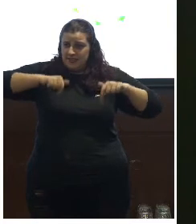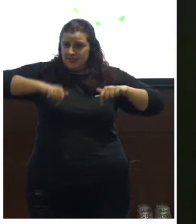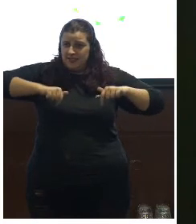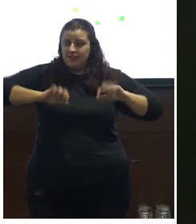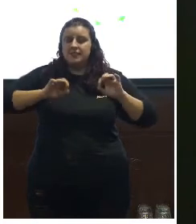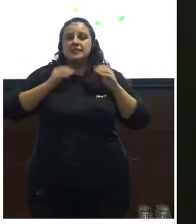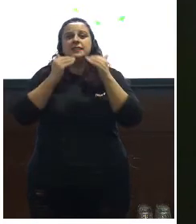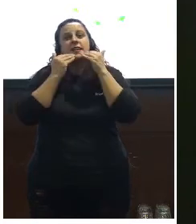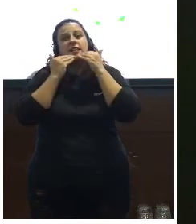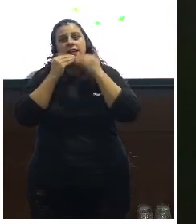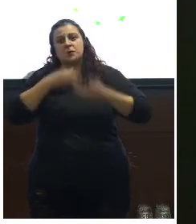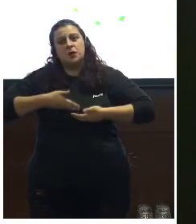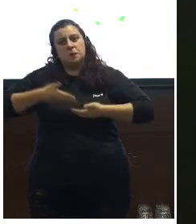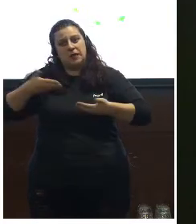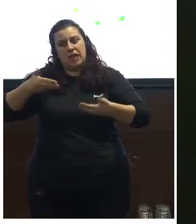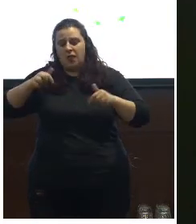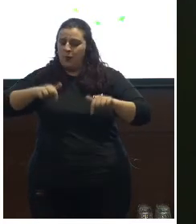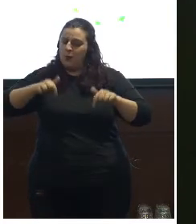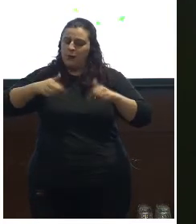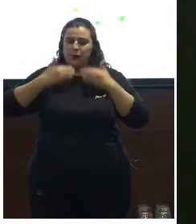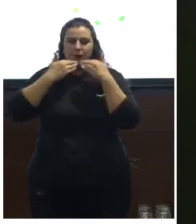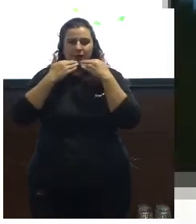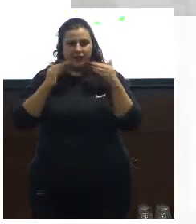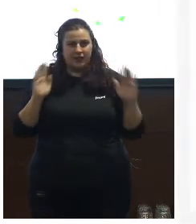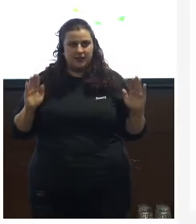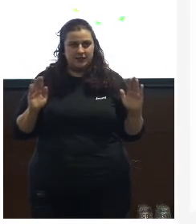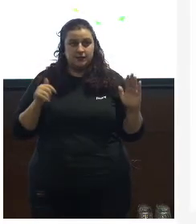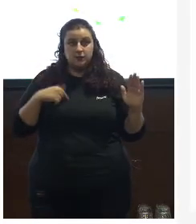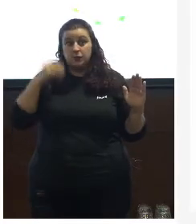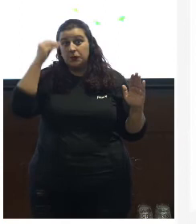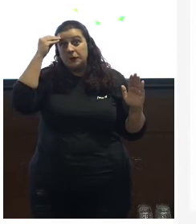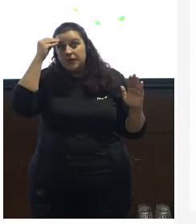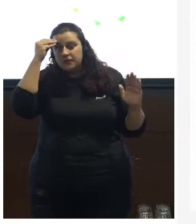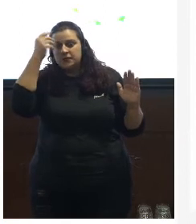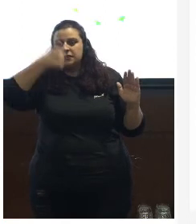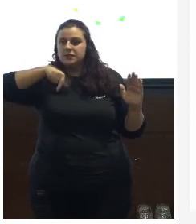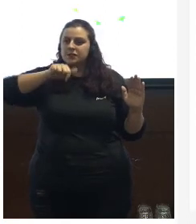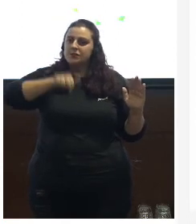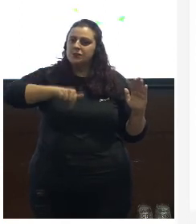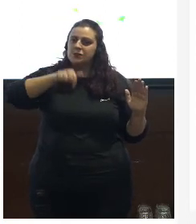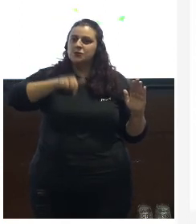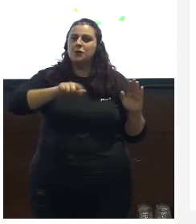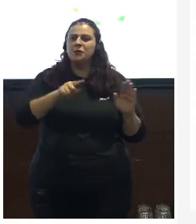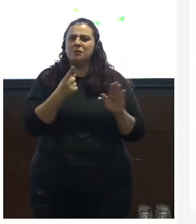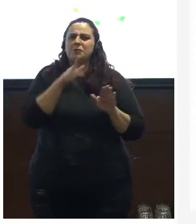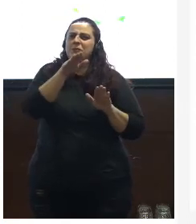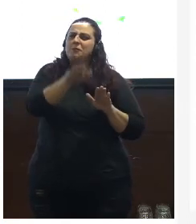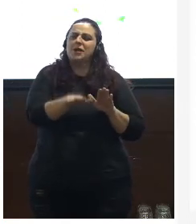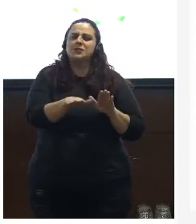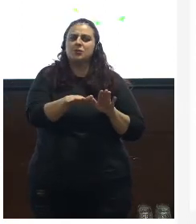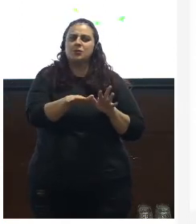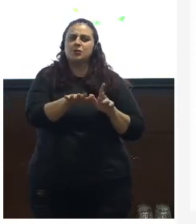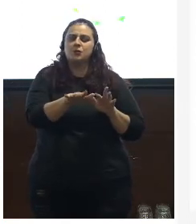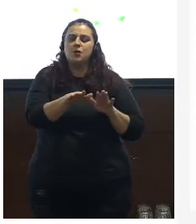Congress, and I think that we here are making the first step of a process that will impact millions of people. I want to stress that because